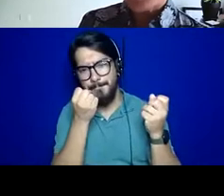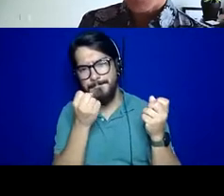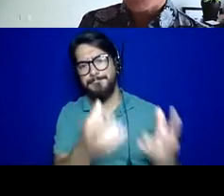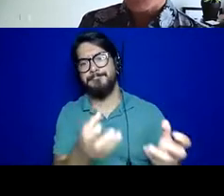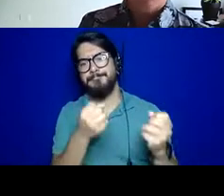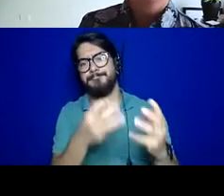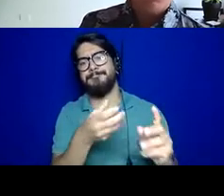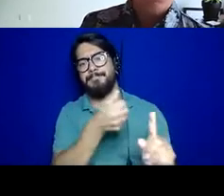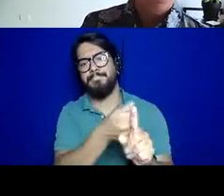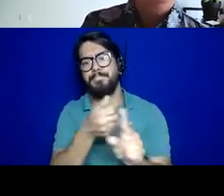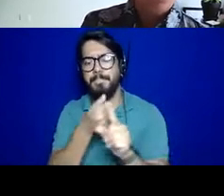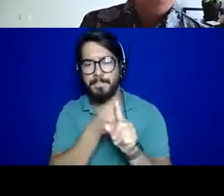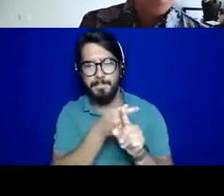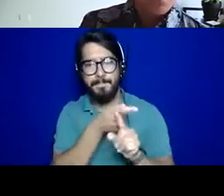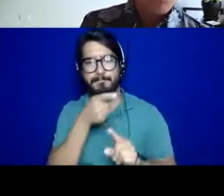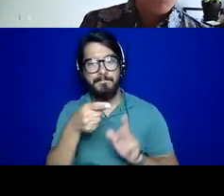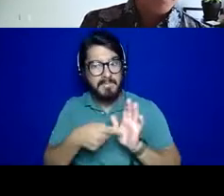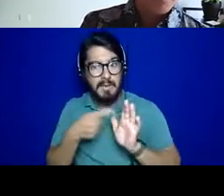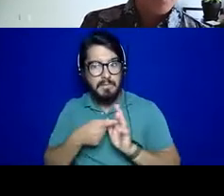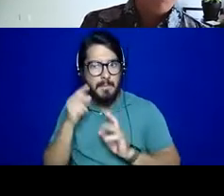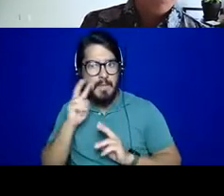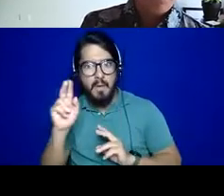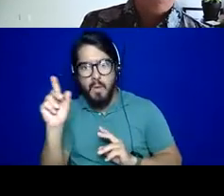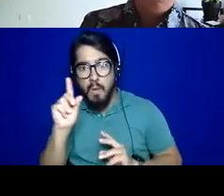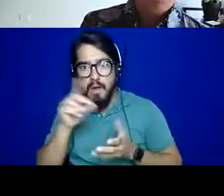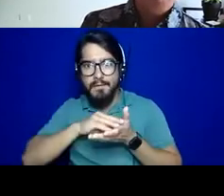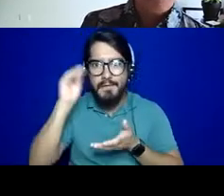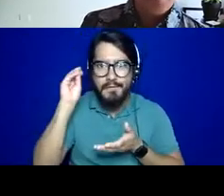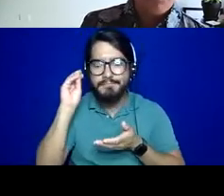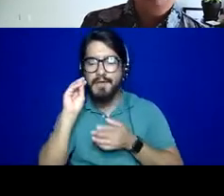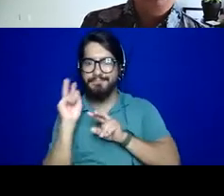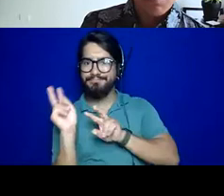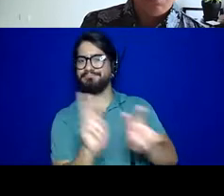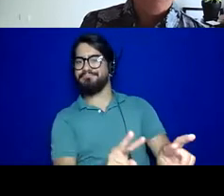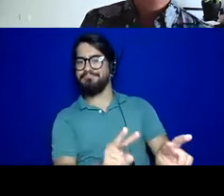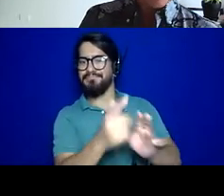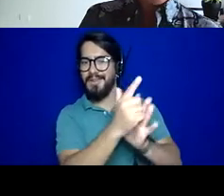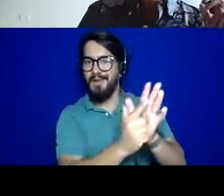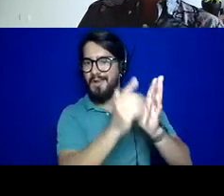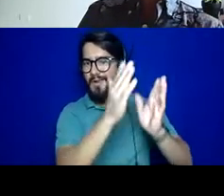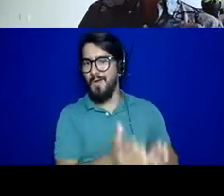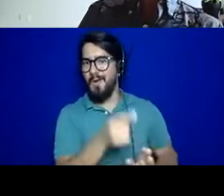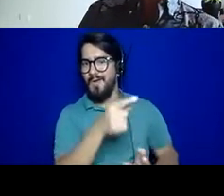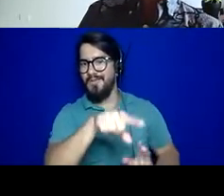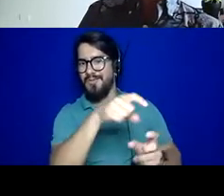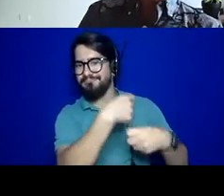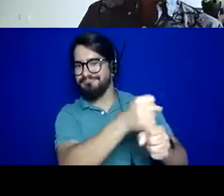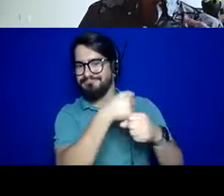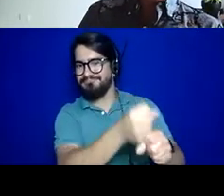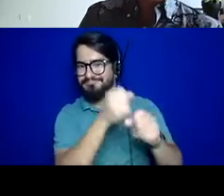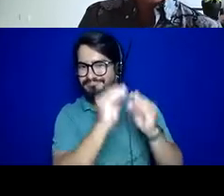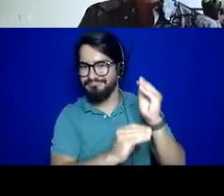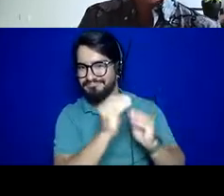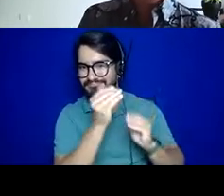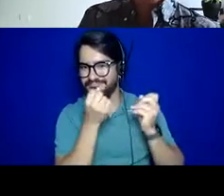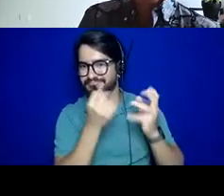those are actually often the documents I refer to when looking for most updated information about, like, removing information about